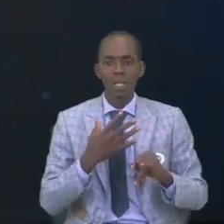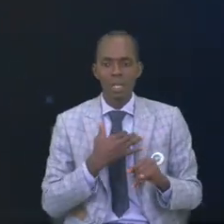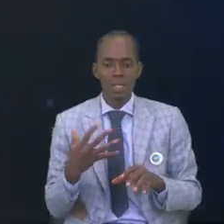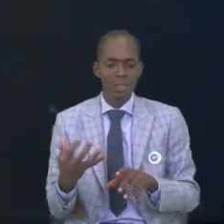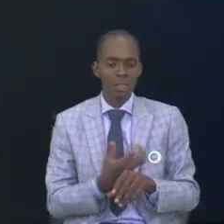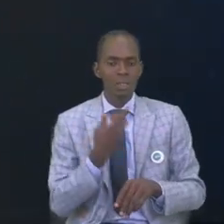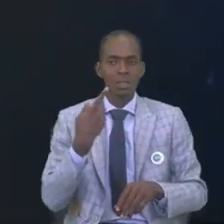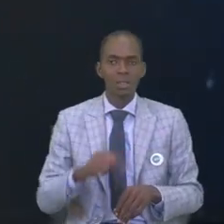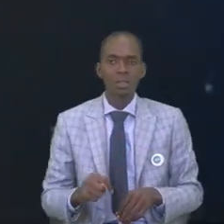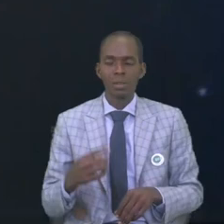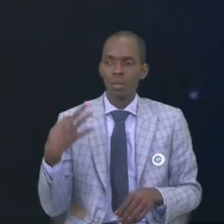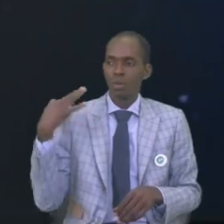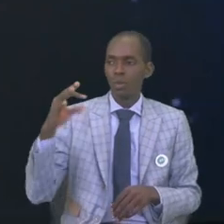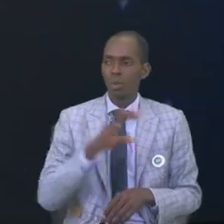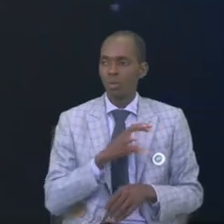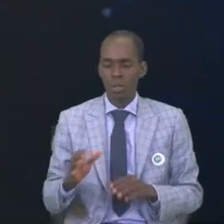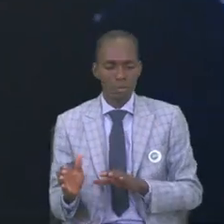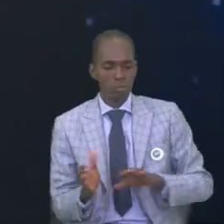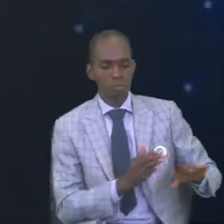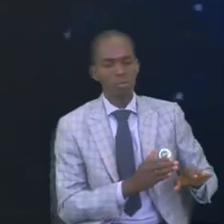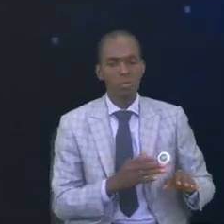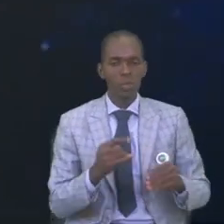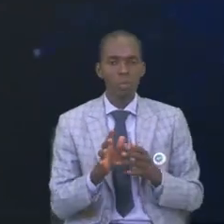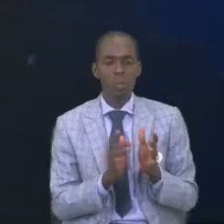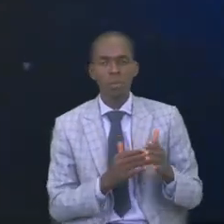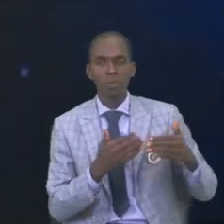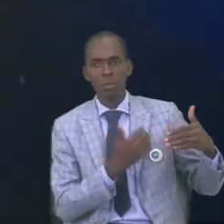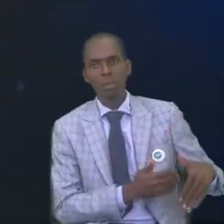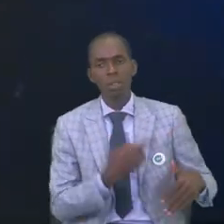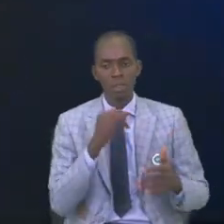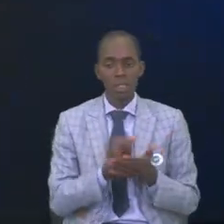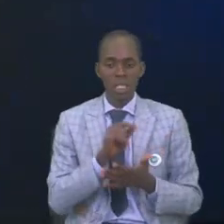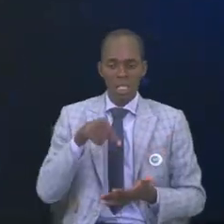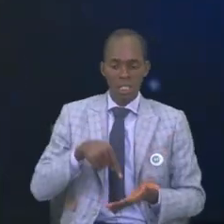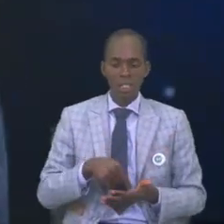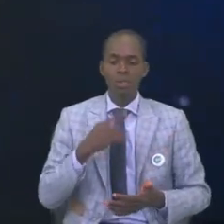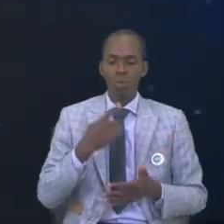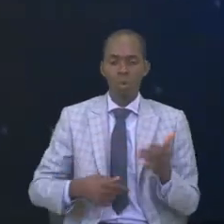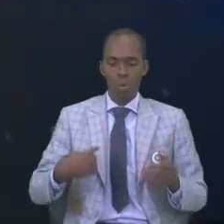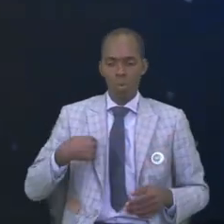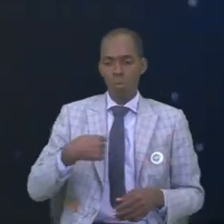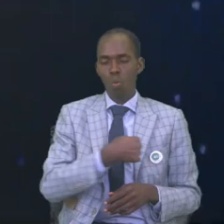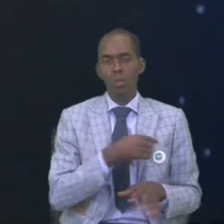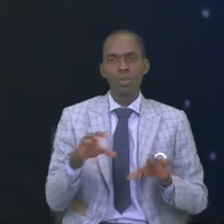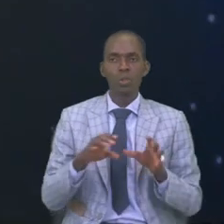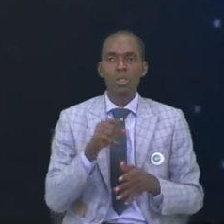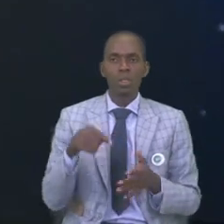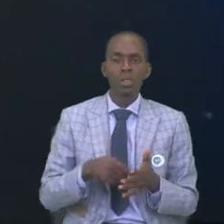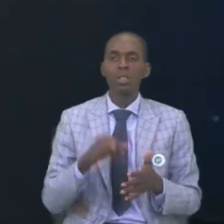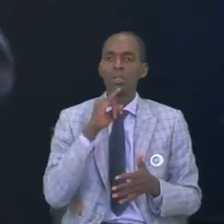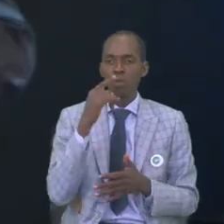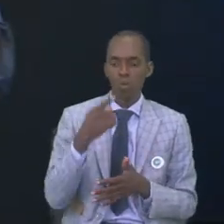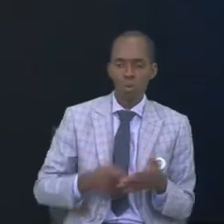the Bible aside and say, this is what we do, and this is what the founder of